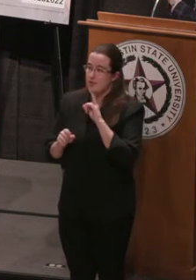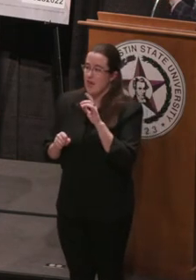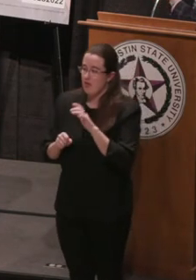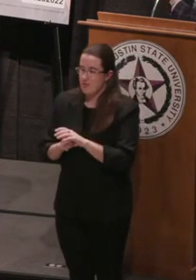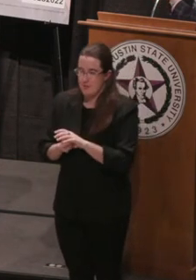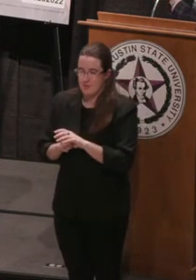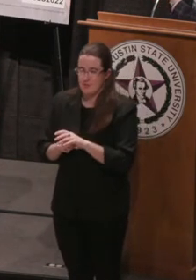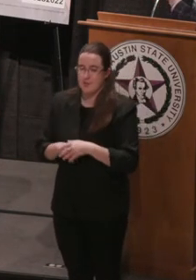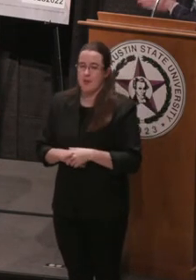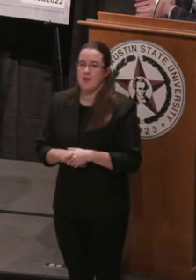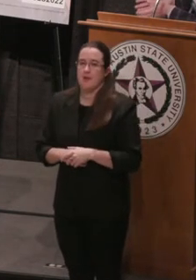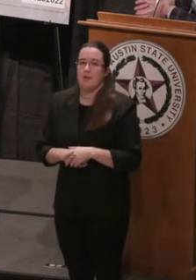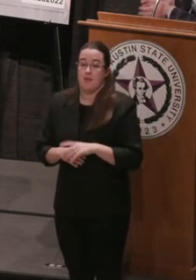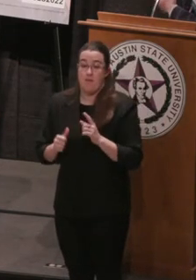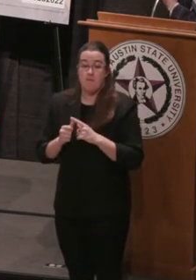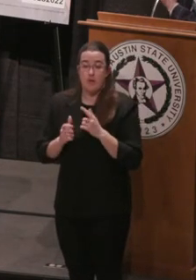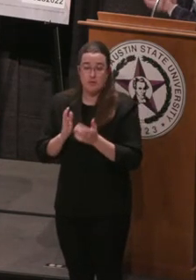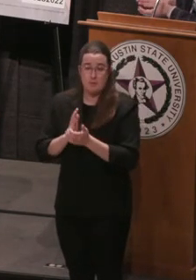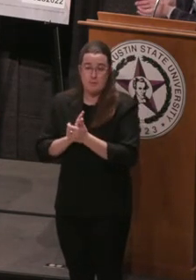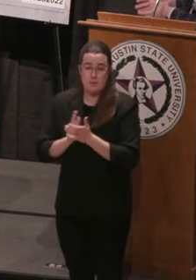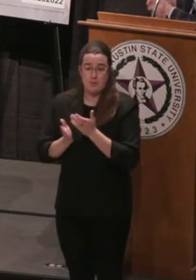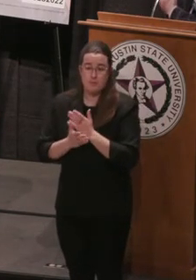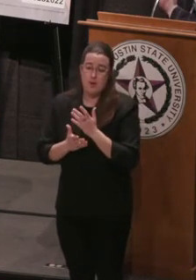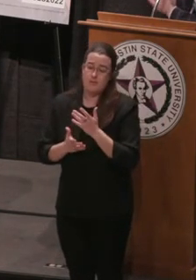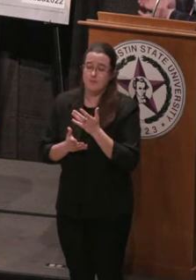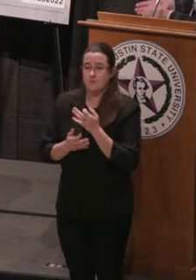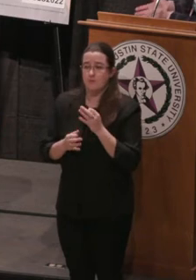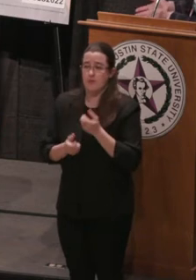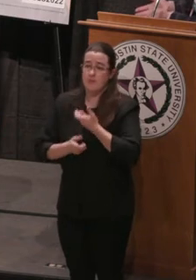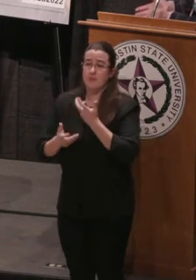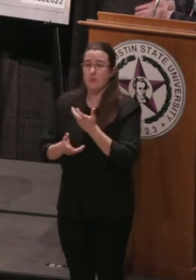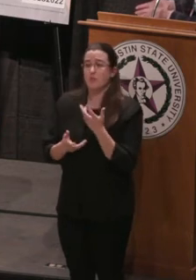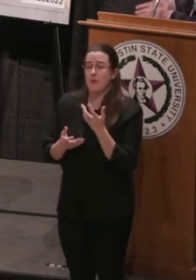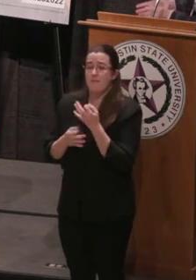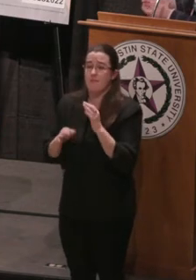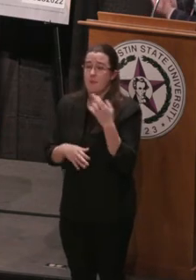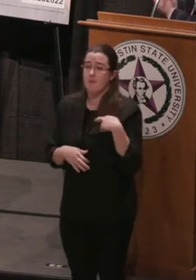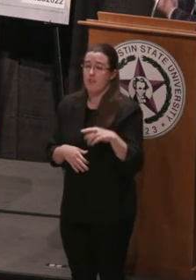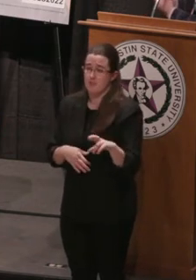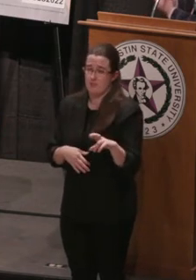guarantees First Amendment rights, freedom of expression, freedom of religion.